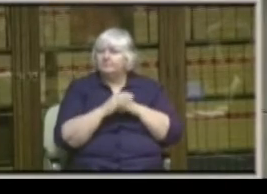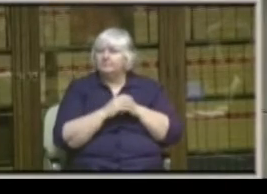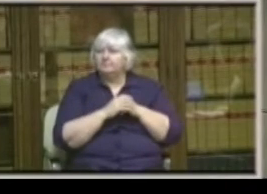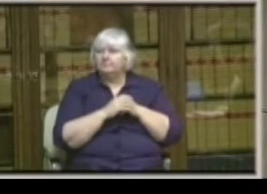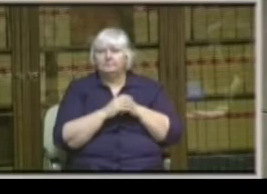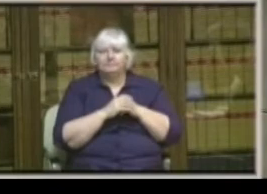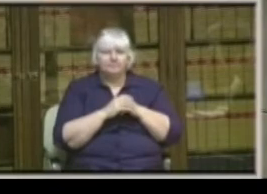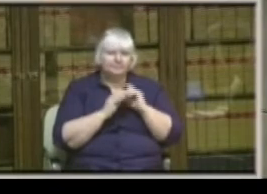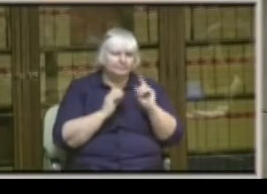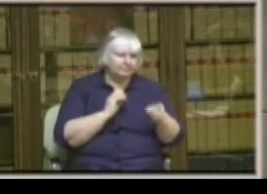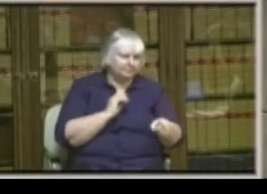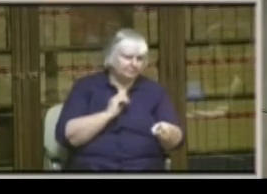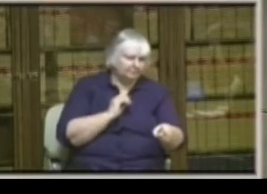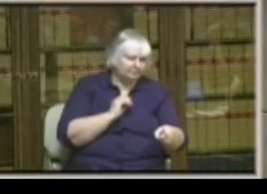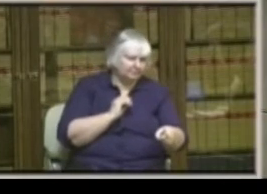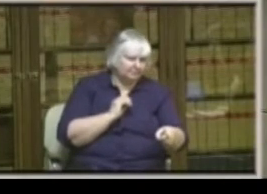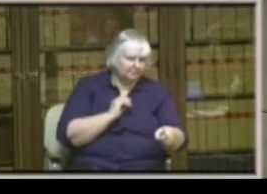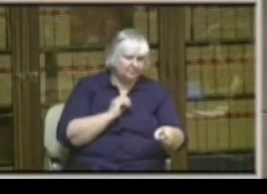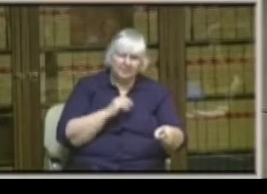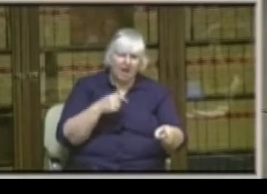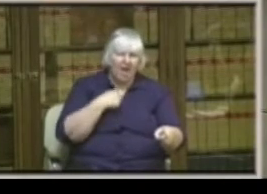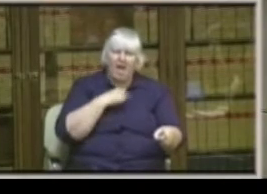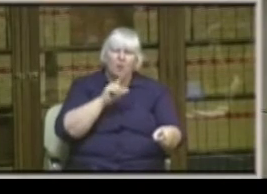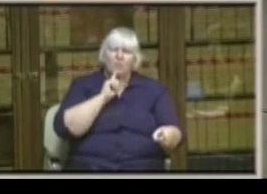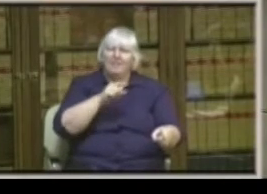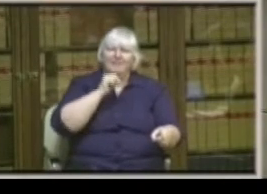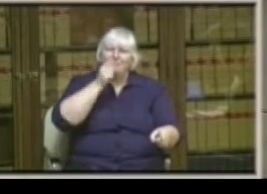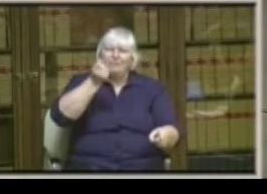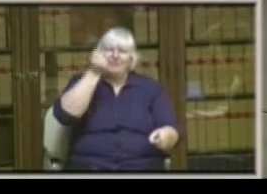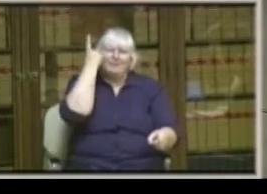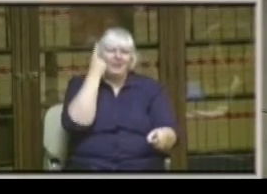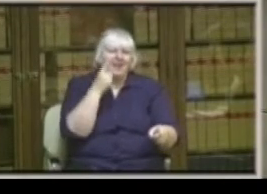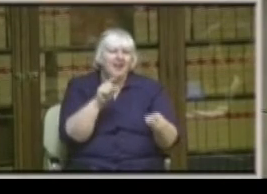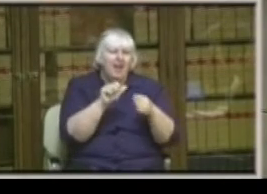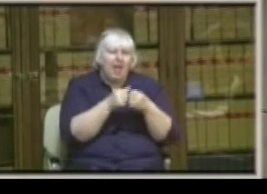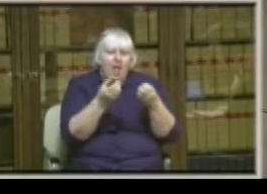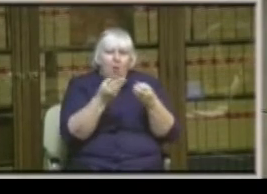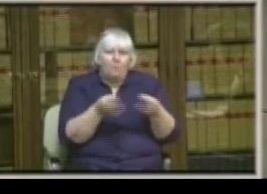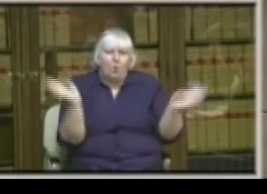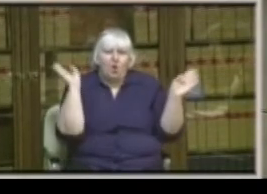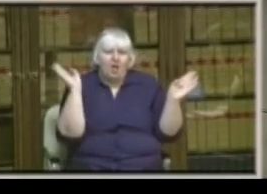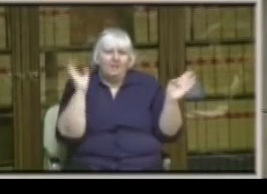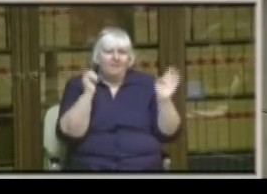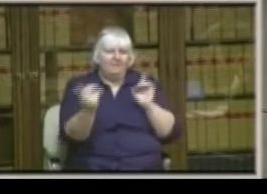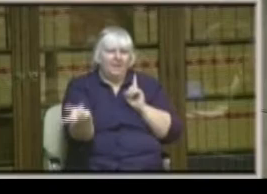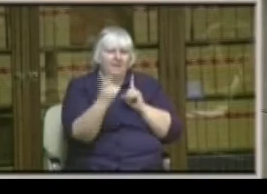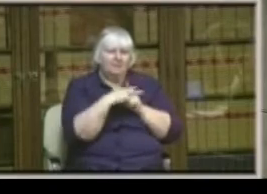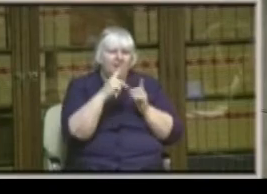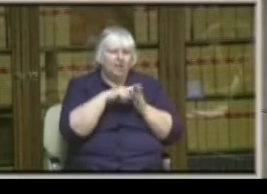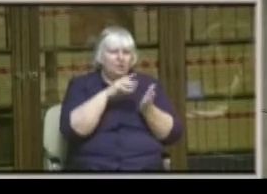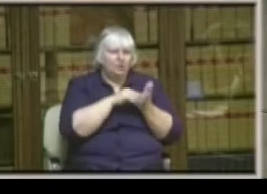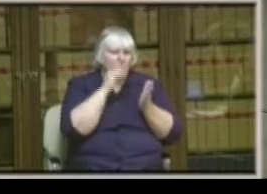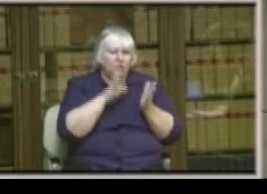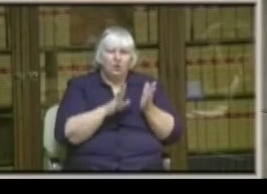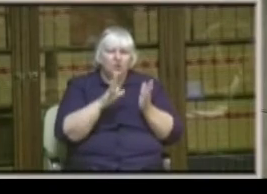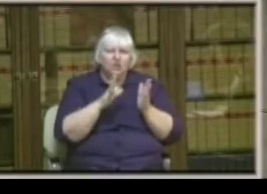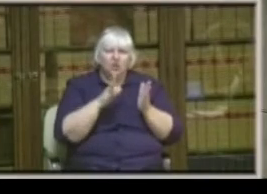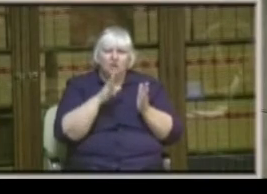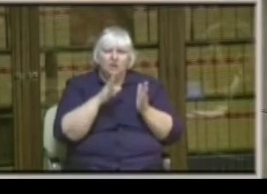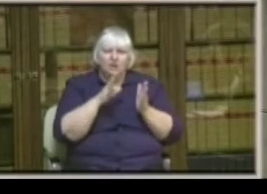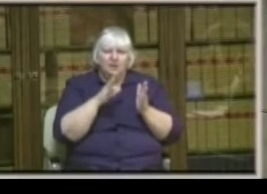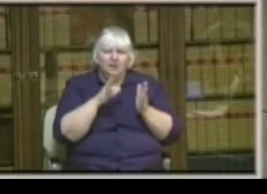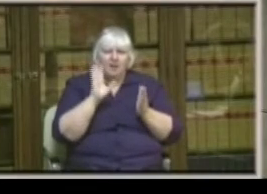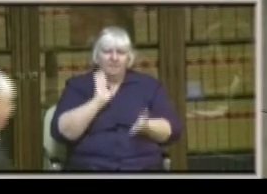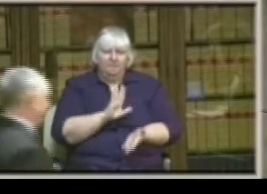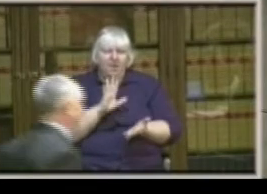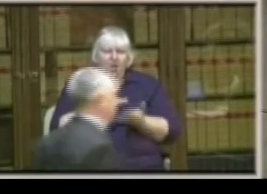Reardon? Chair, I'm not sure I understand how broadly this is applied to the students' learning. When